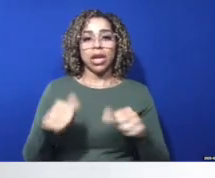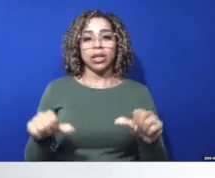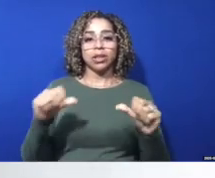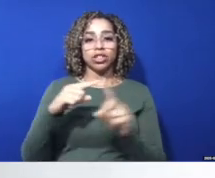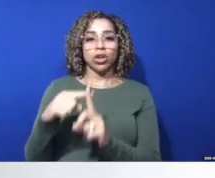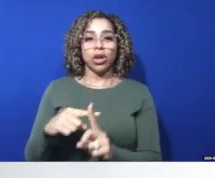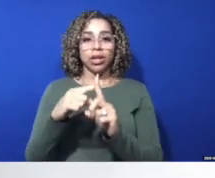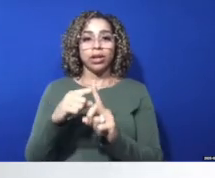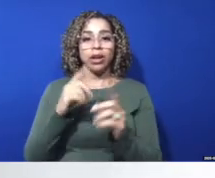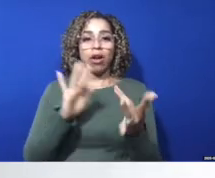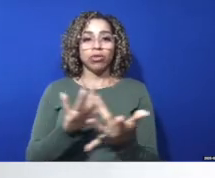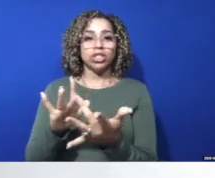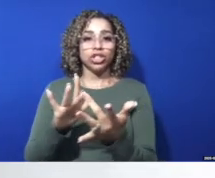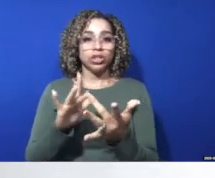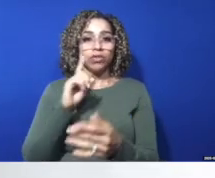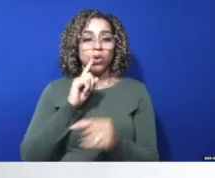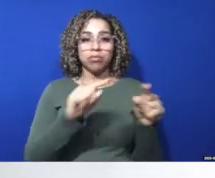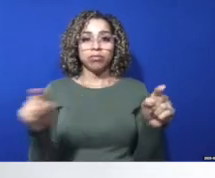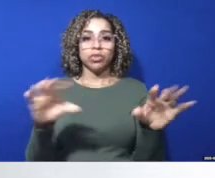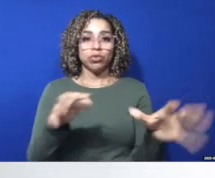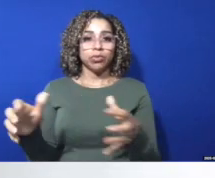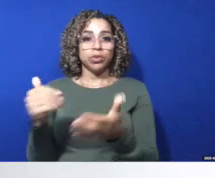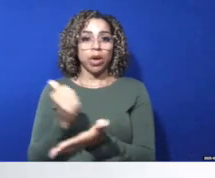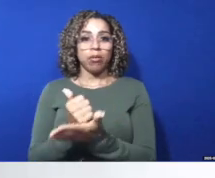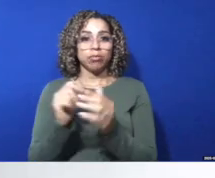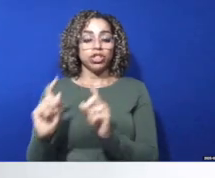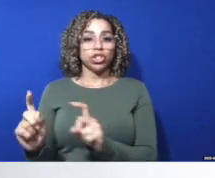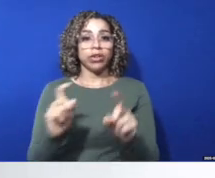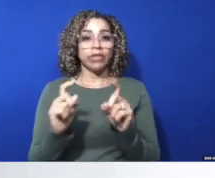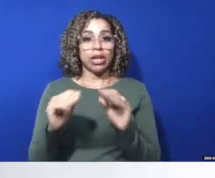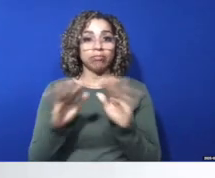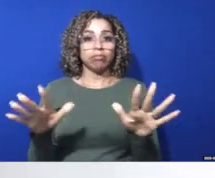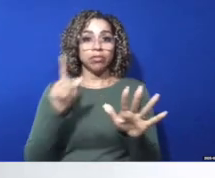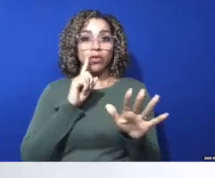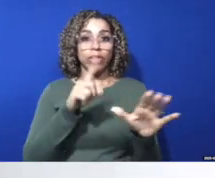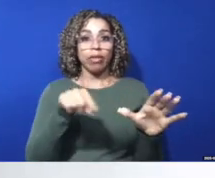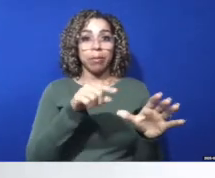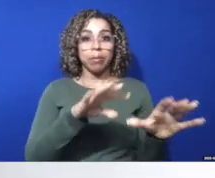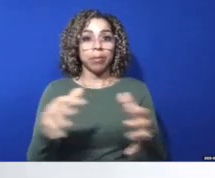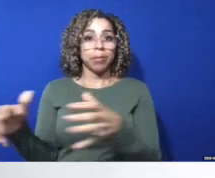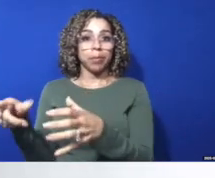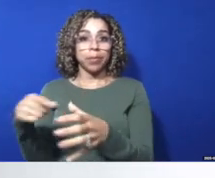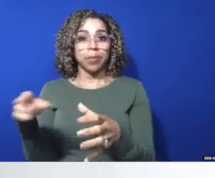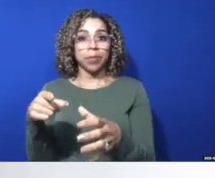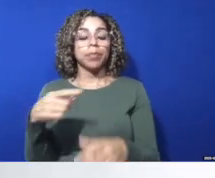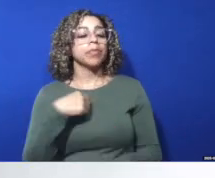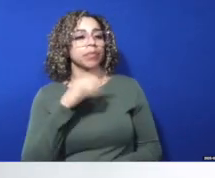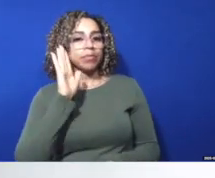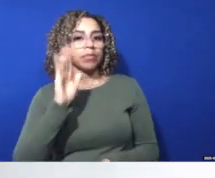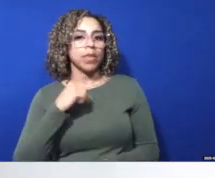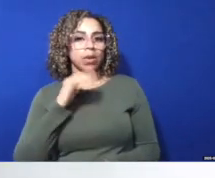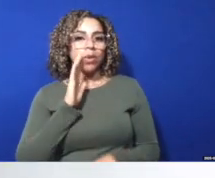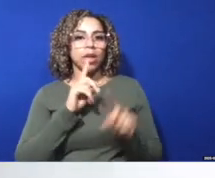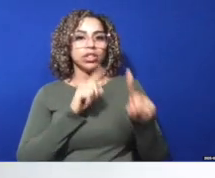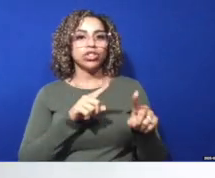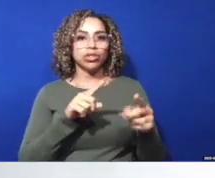outreach to groups to get that survey to them? Thank you. I will answer the first question about Shift, and